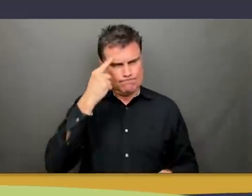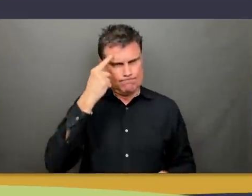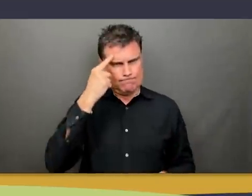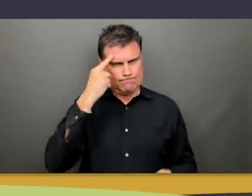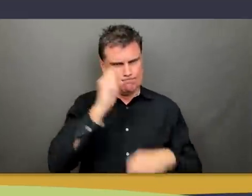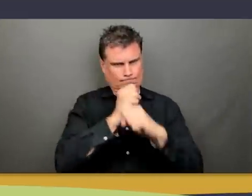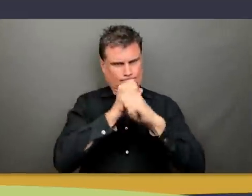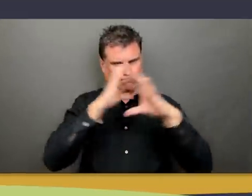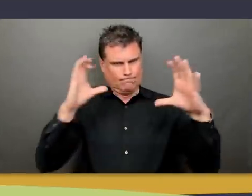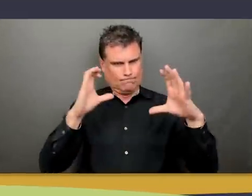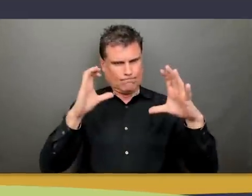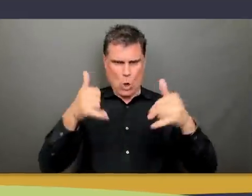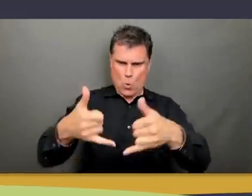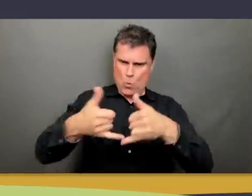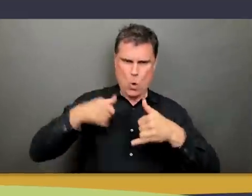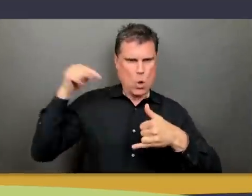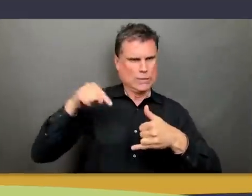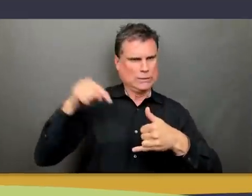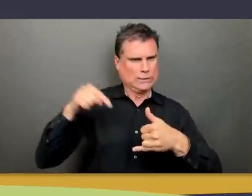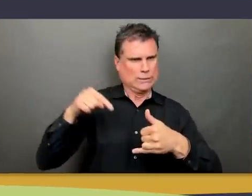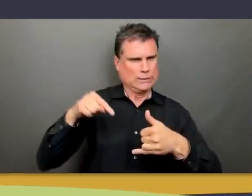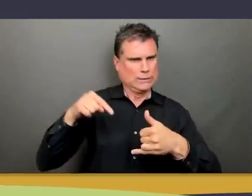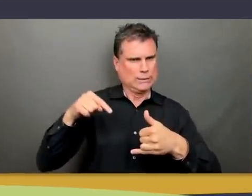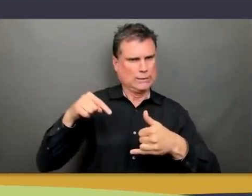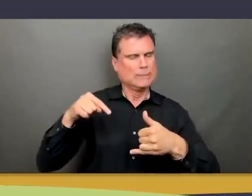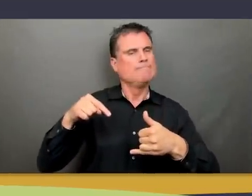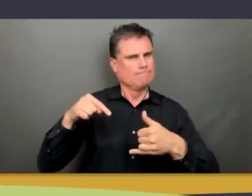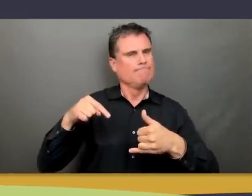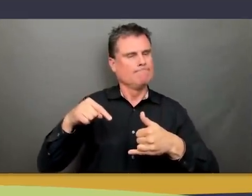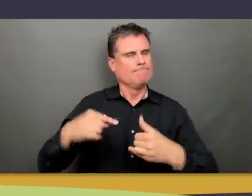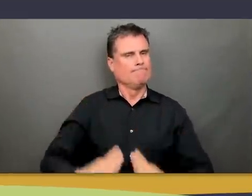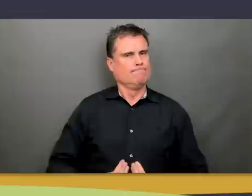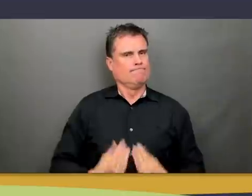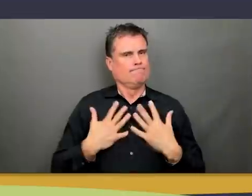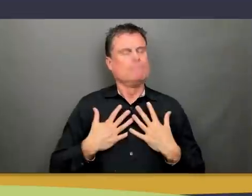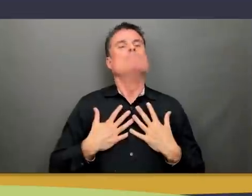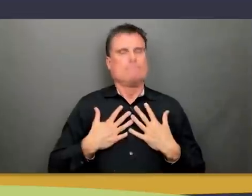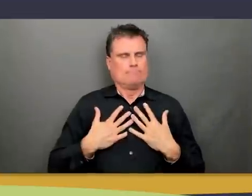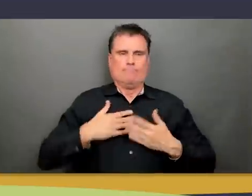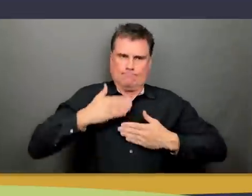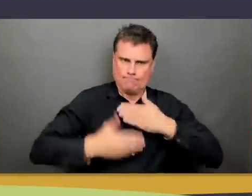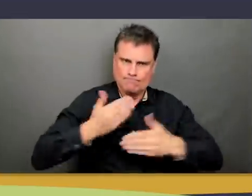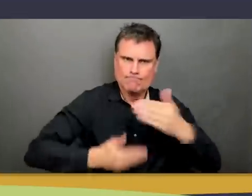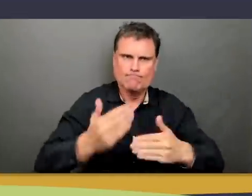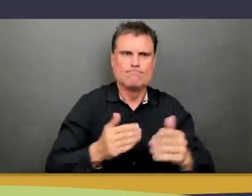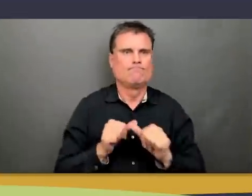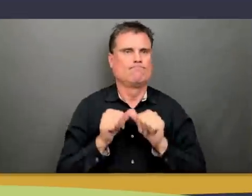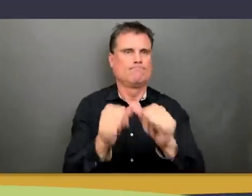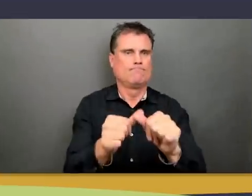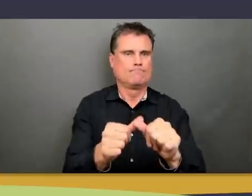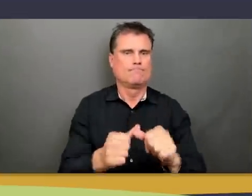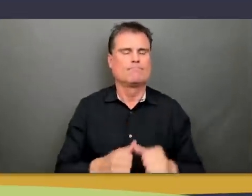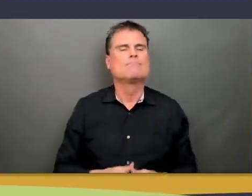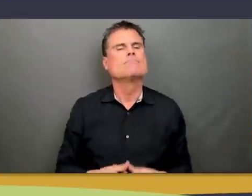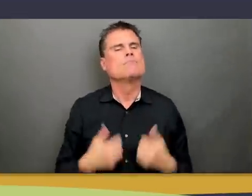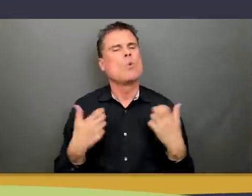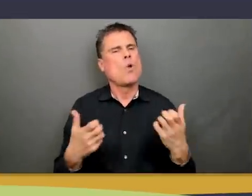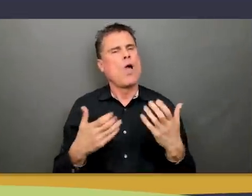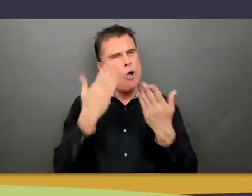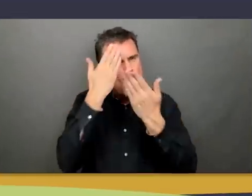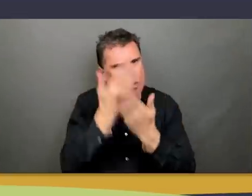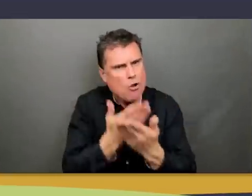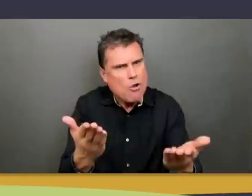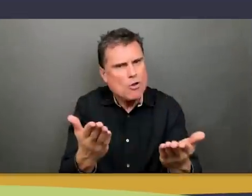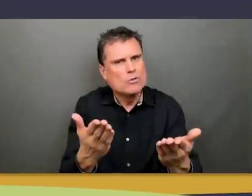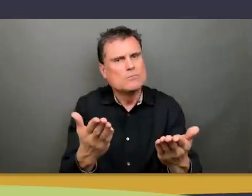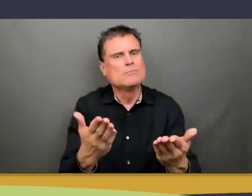with all your family. But I just want to honor you and thank you for all the good things that you do. And once